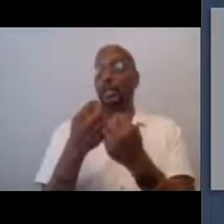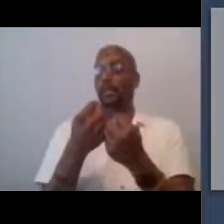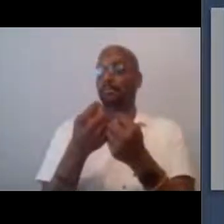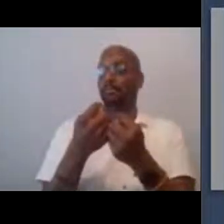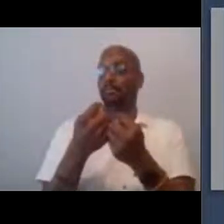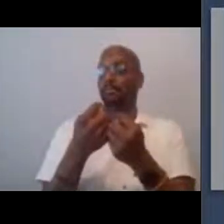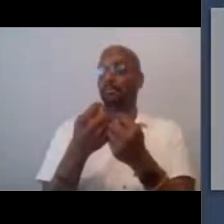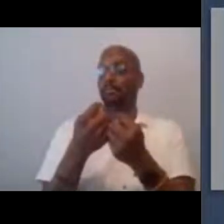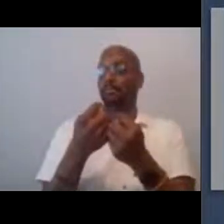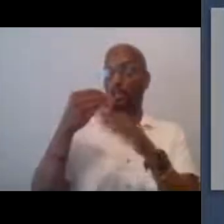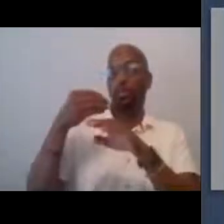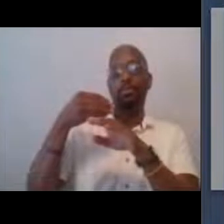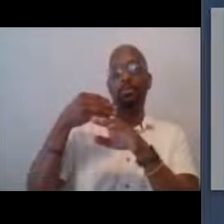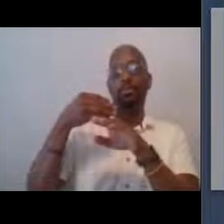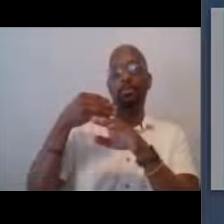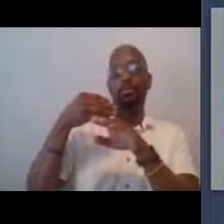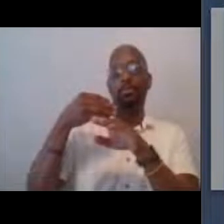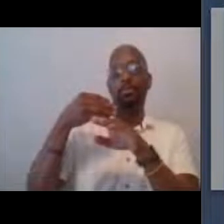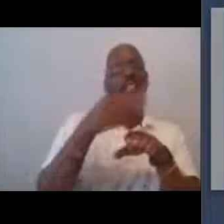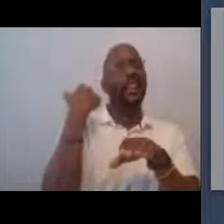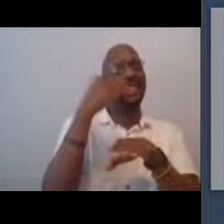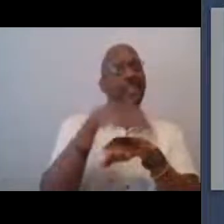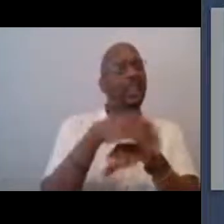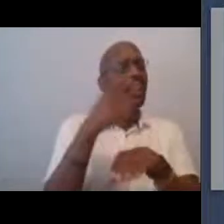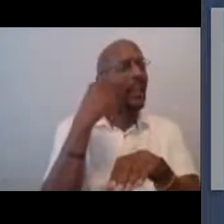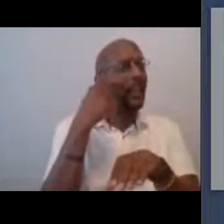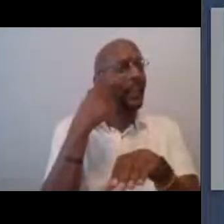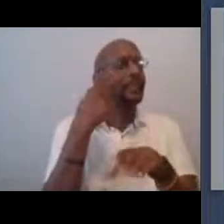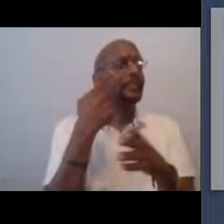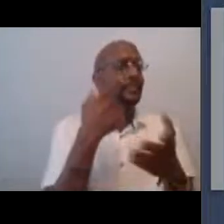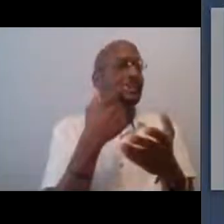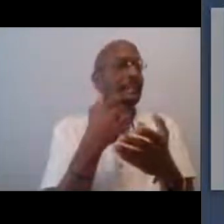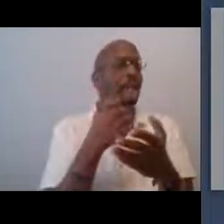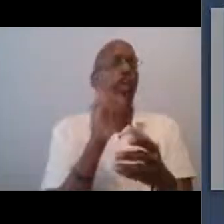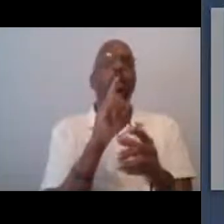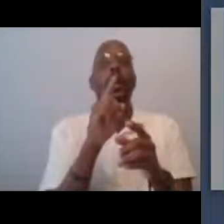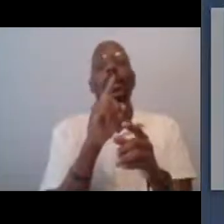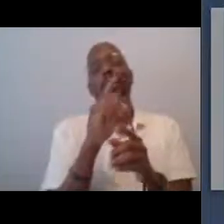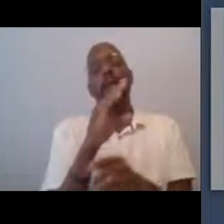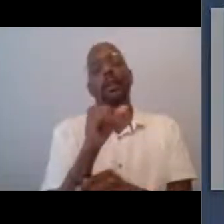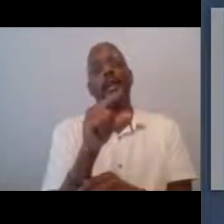forwarded that to you last night, which is some high level about where Caltrans is, but we will work